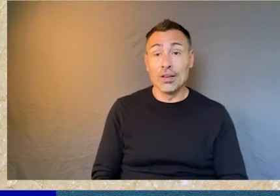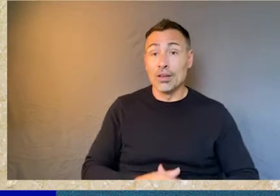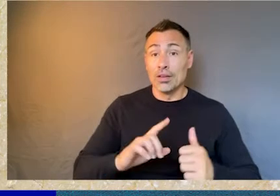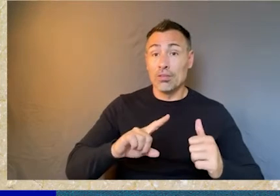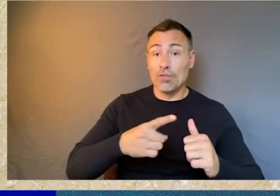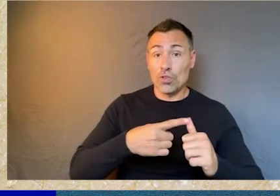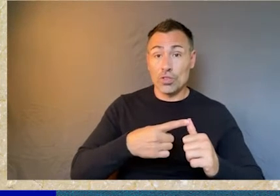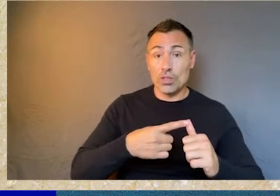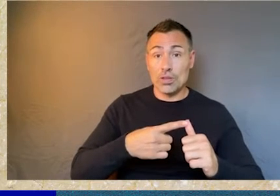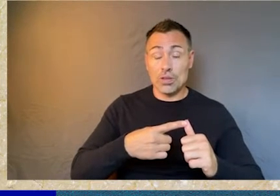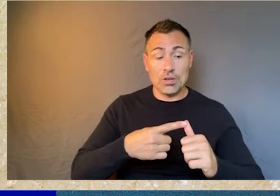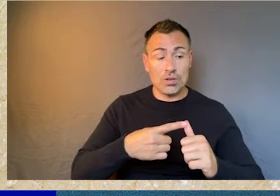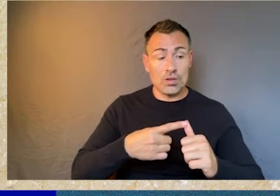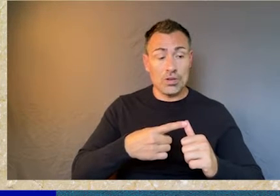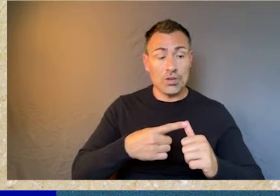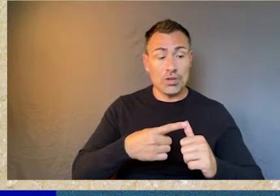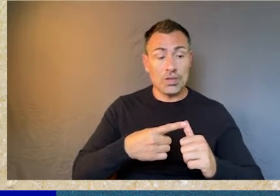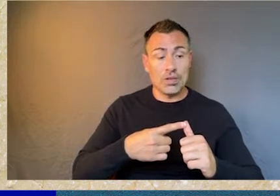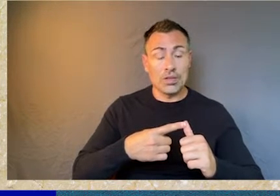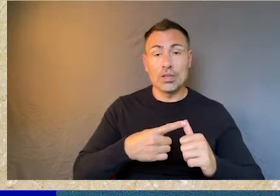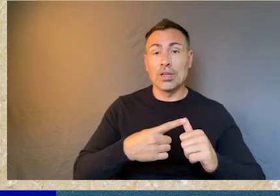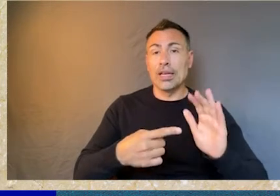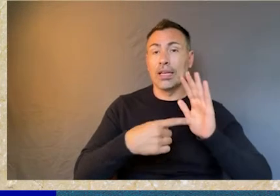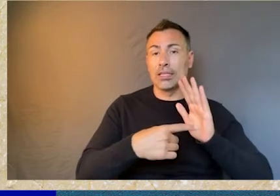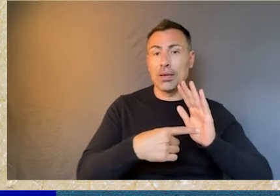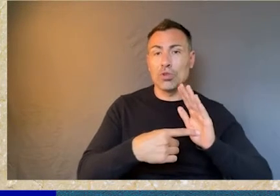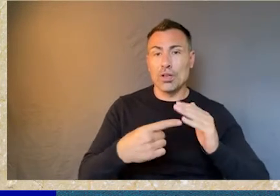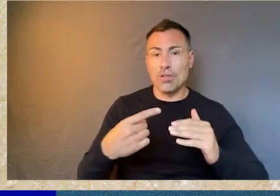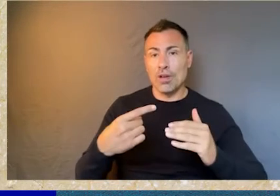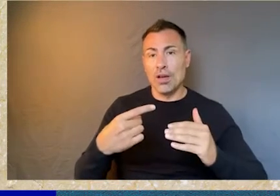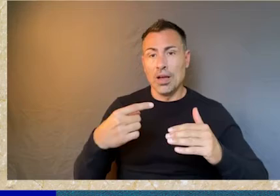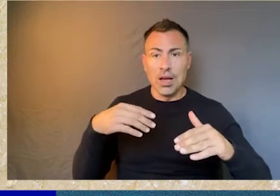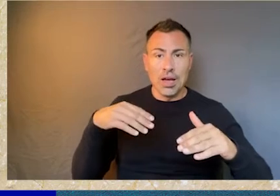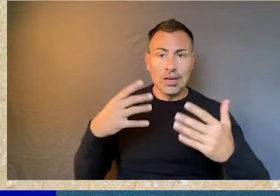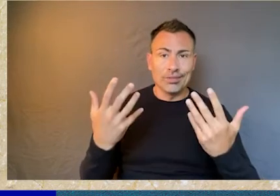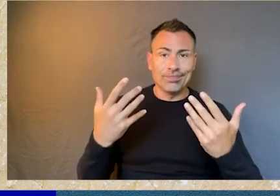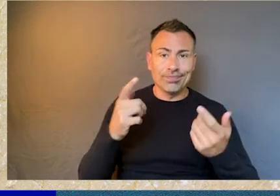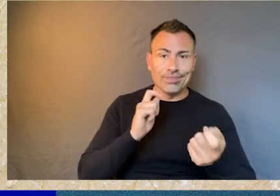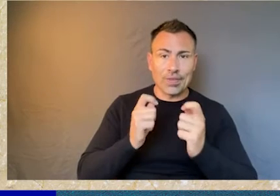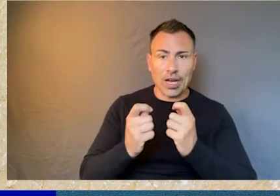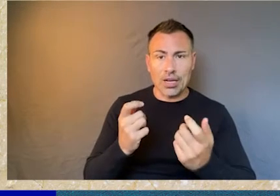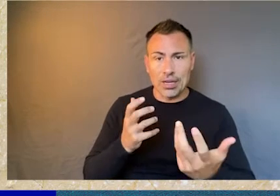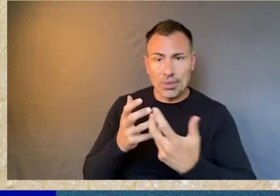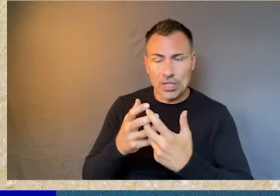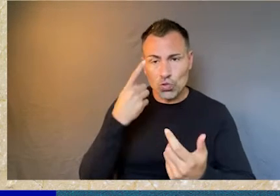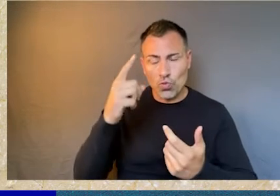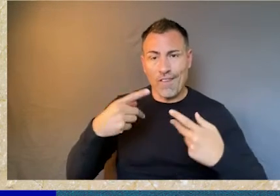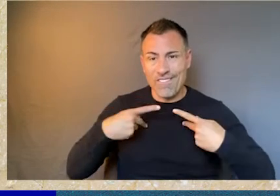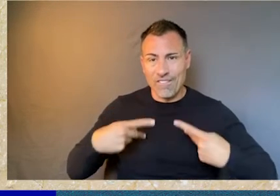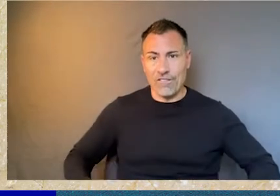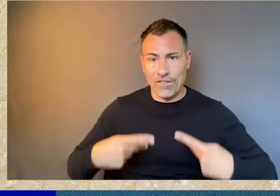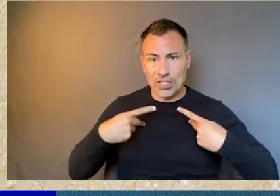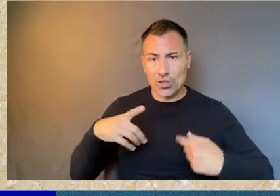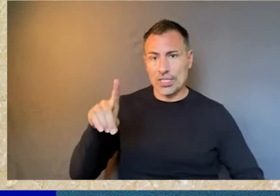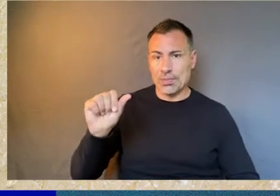First, with common examples of common accommodations for physical disabilities. And like Iona said, this is not by